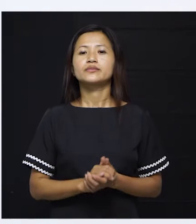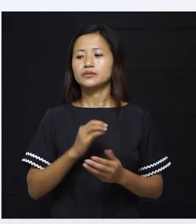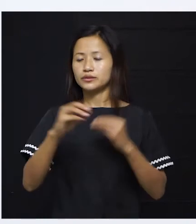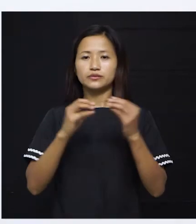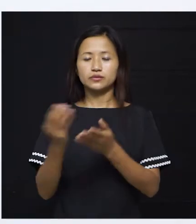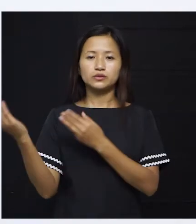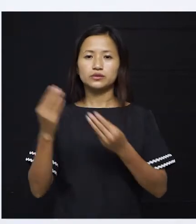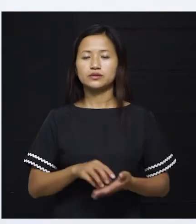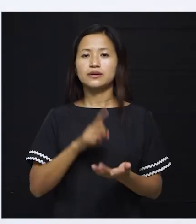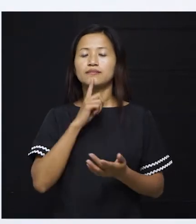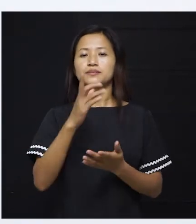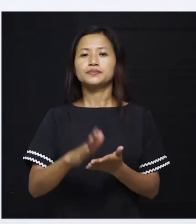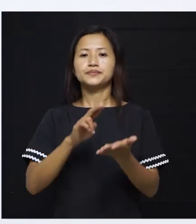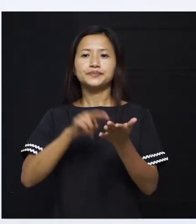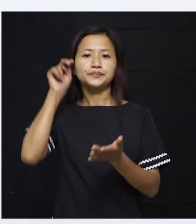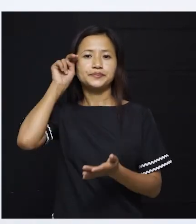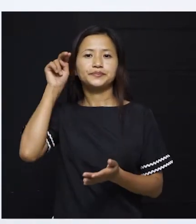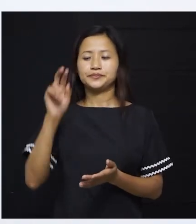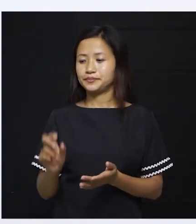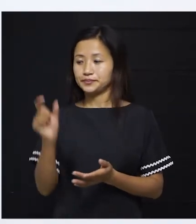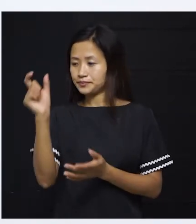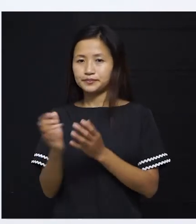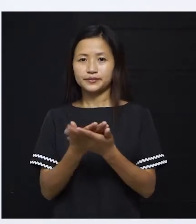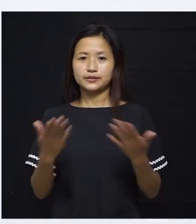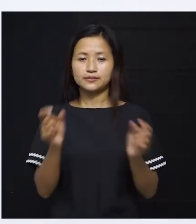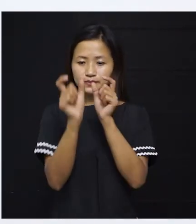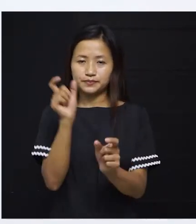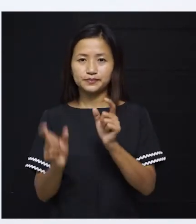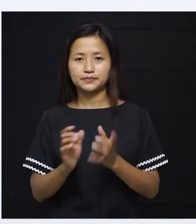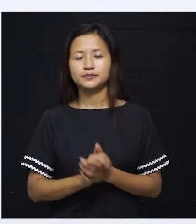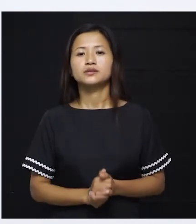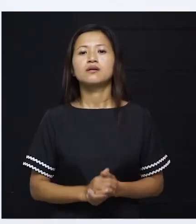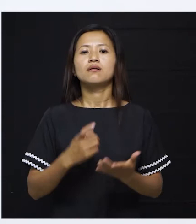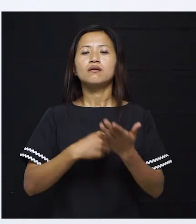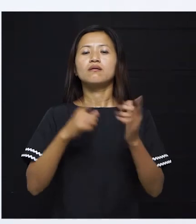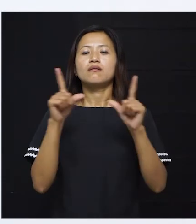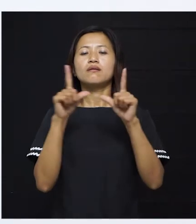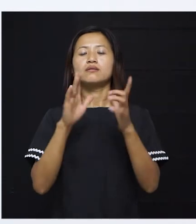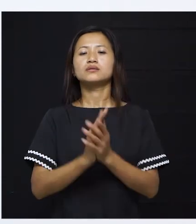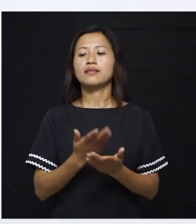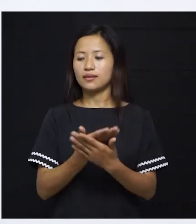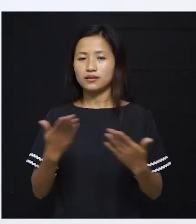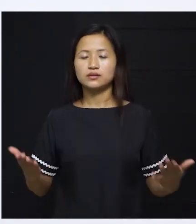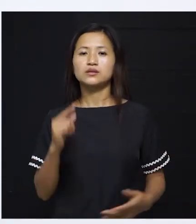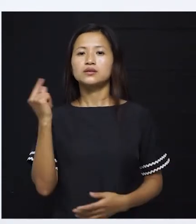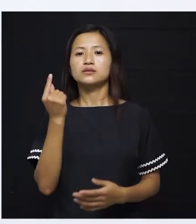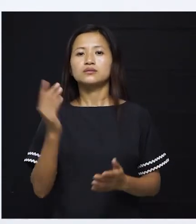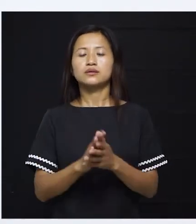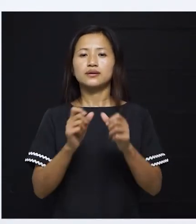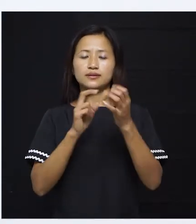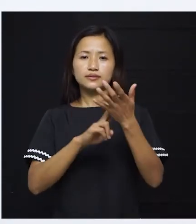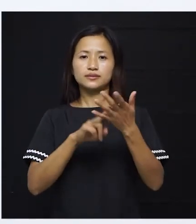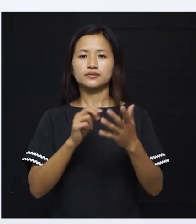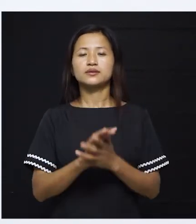the Naga people. So the unwritten records are those things which were used by our